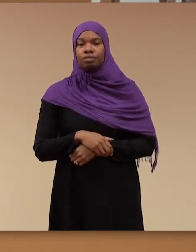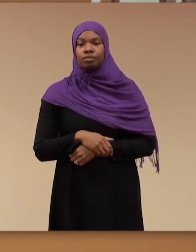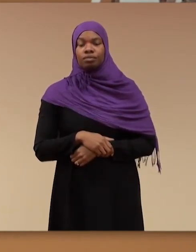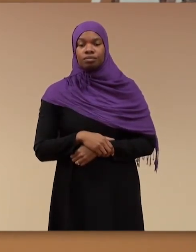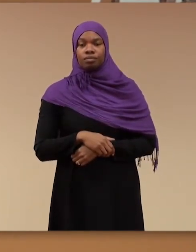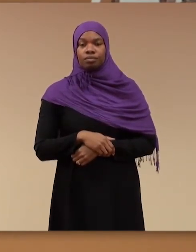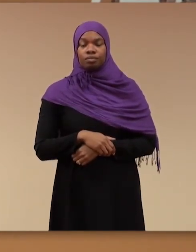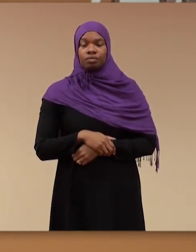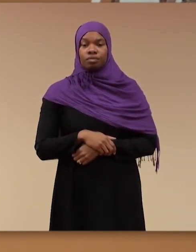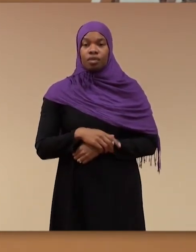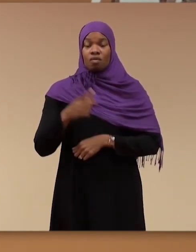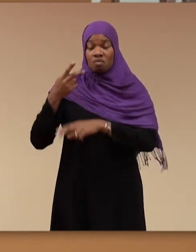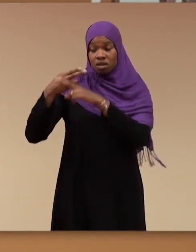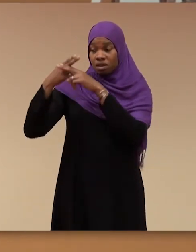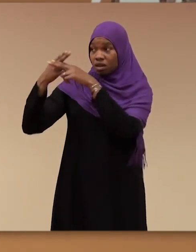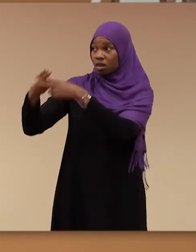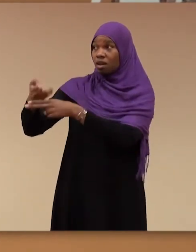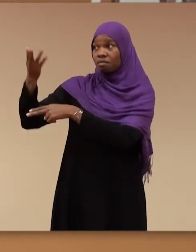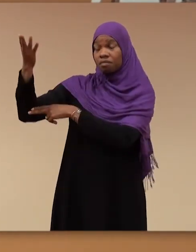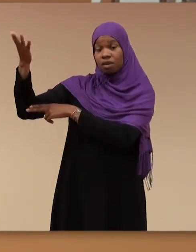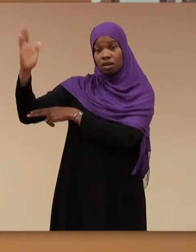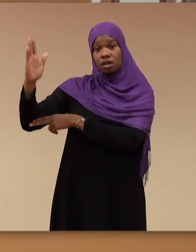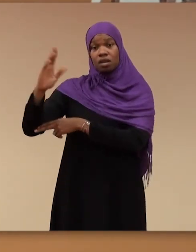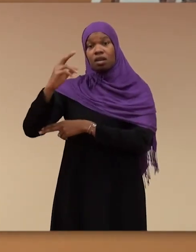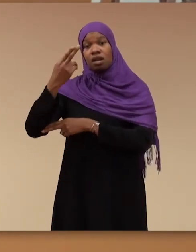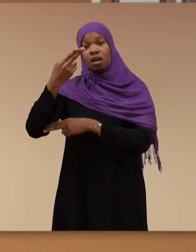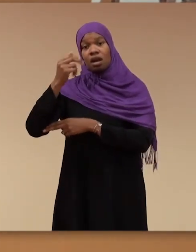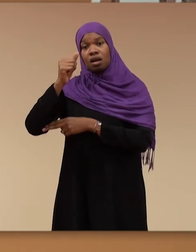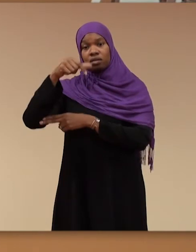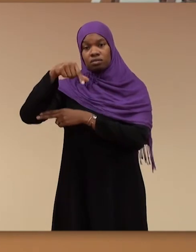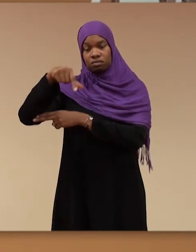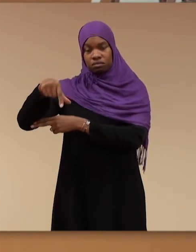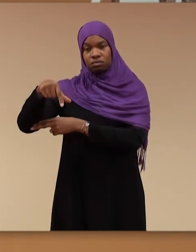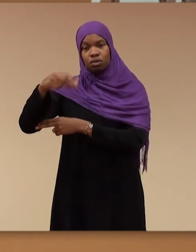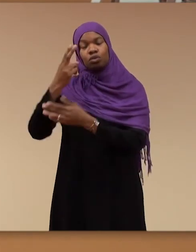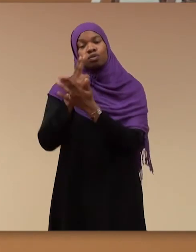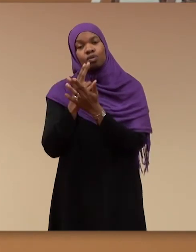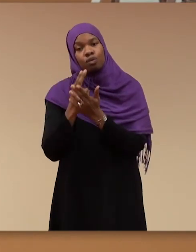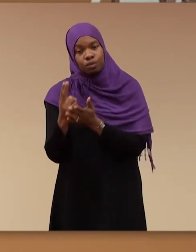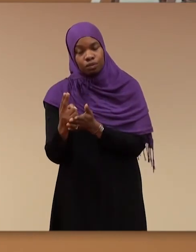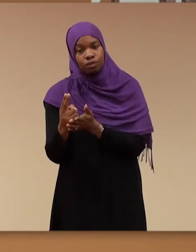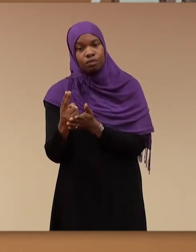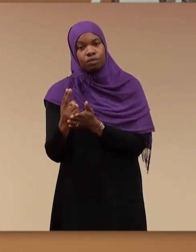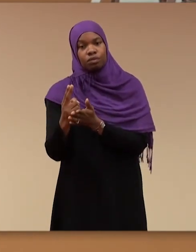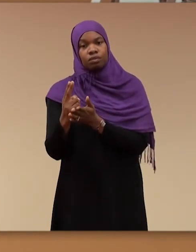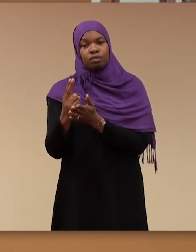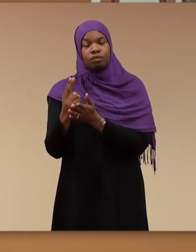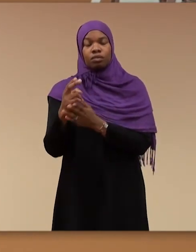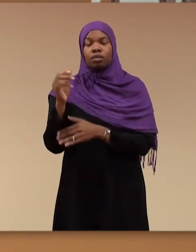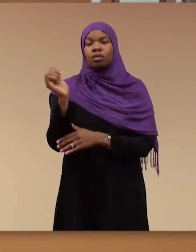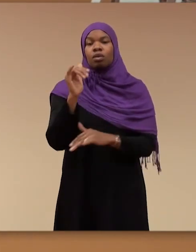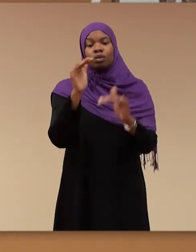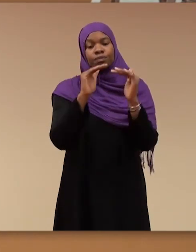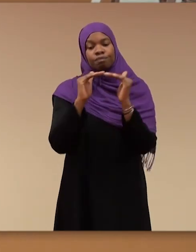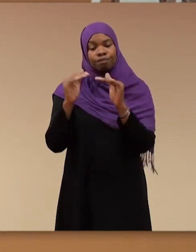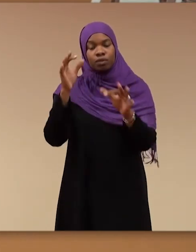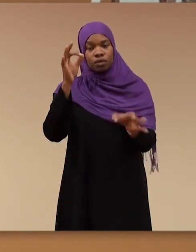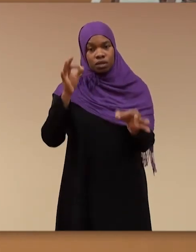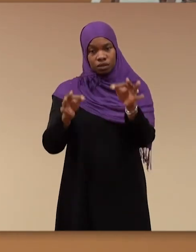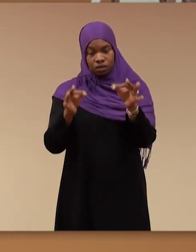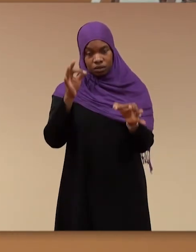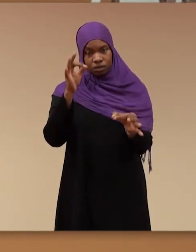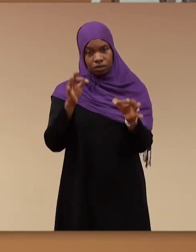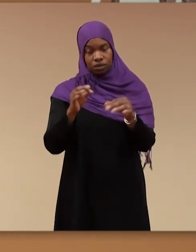of Allah subhanahu wa ta'ala. And justice. The justice is something uncompromised in